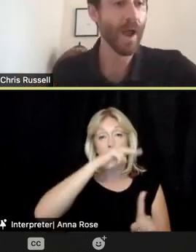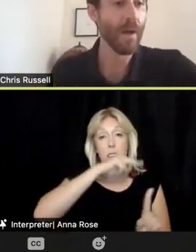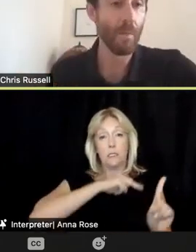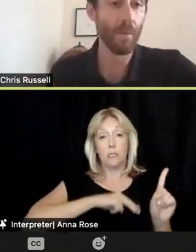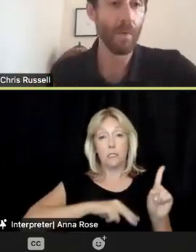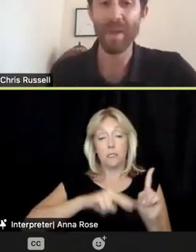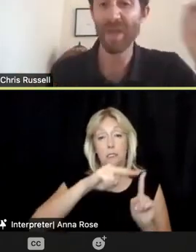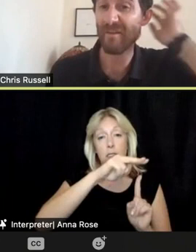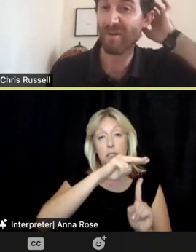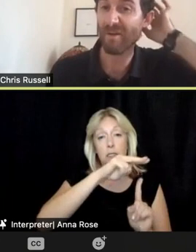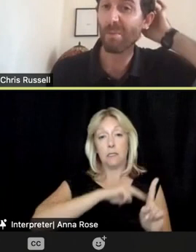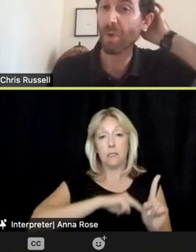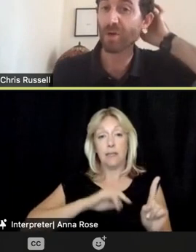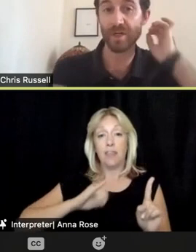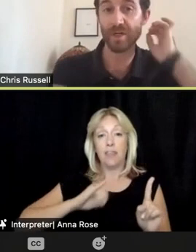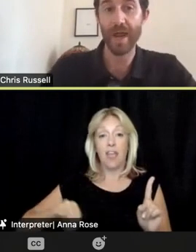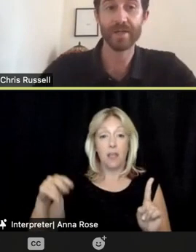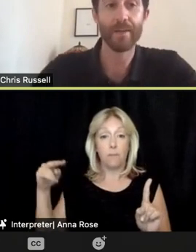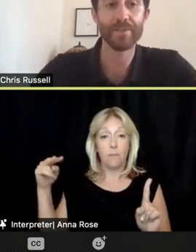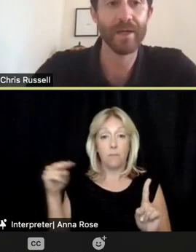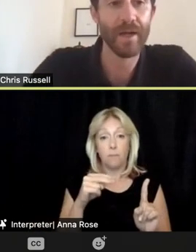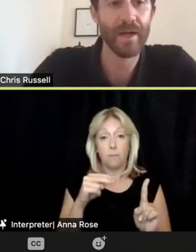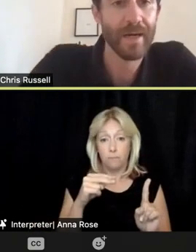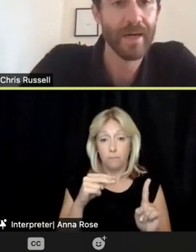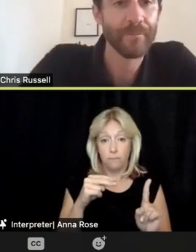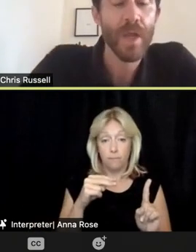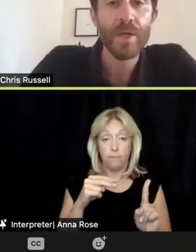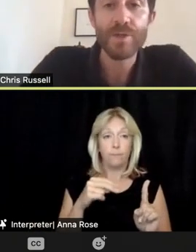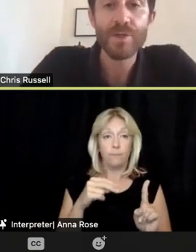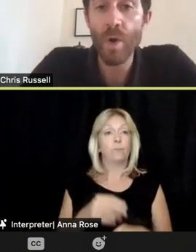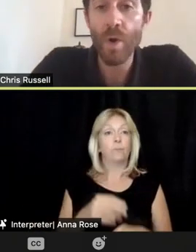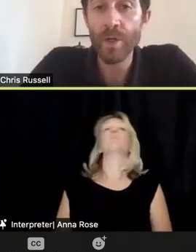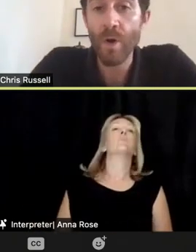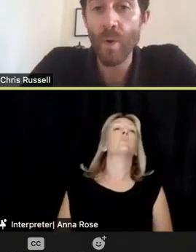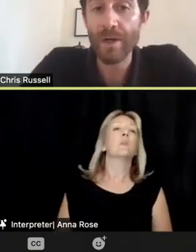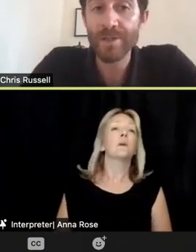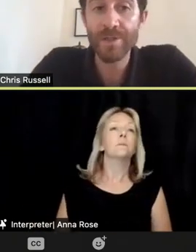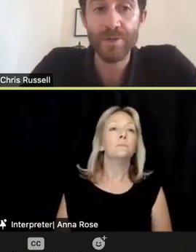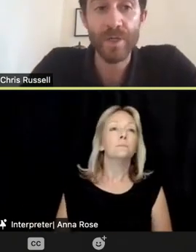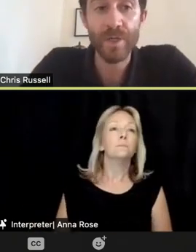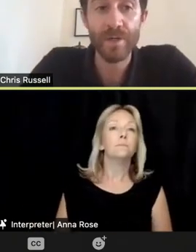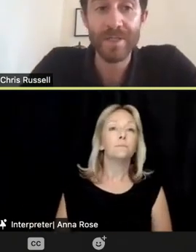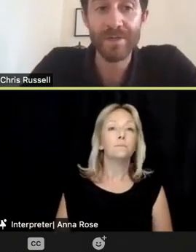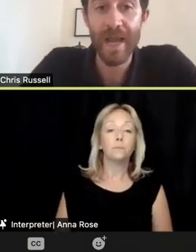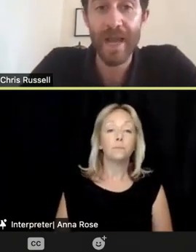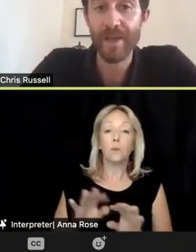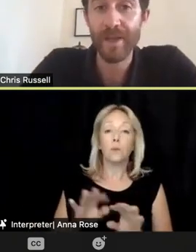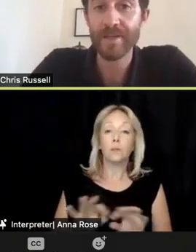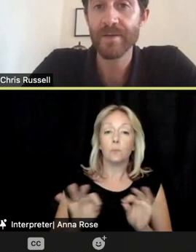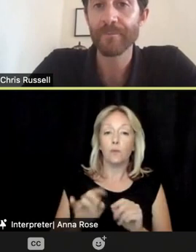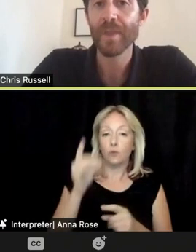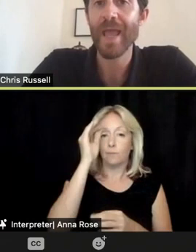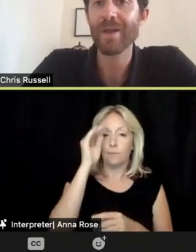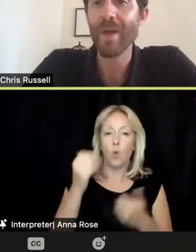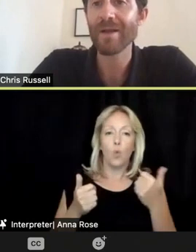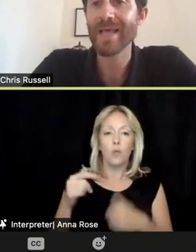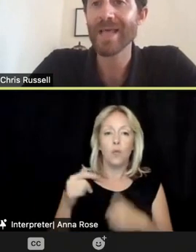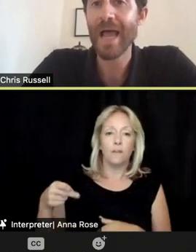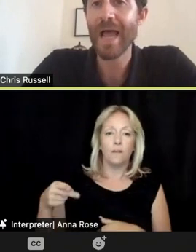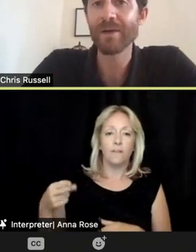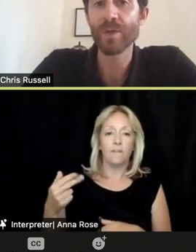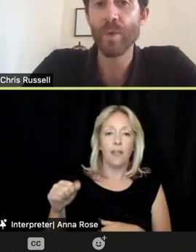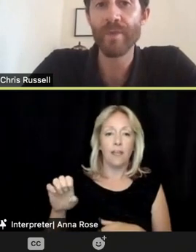things, maybe have emerging eye to object contact. So we want to know, where is your student in their CVI phase,